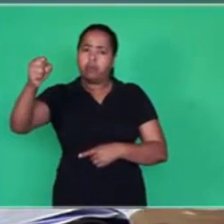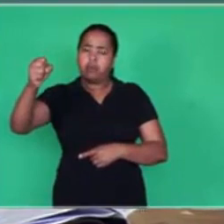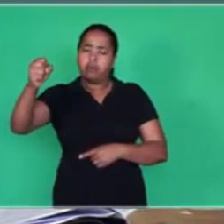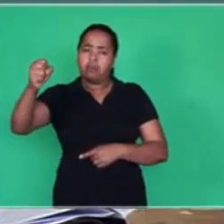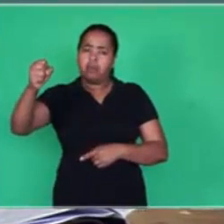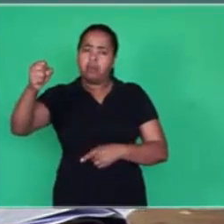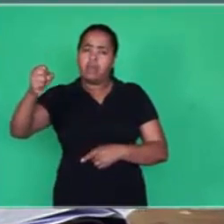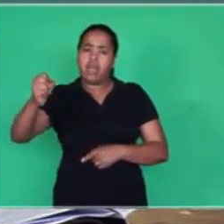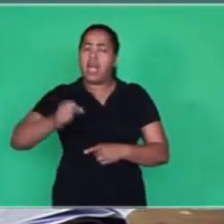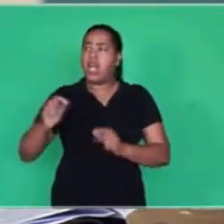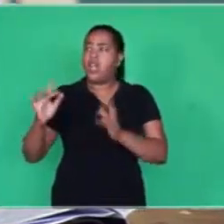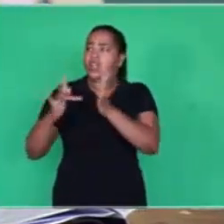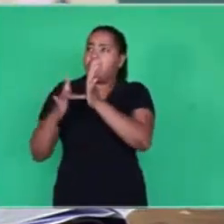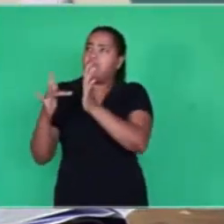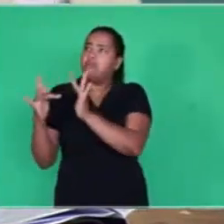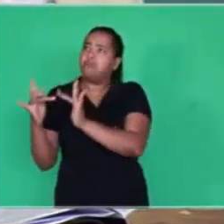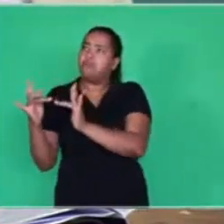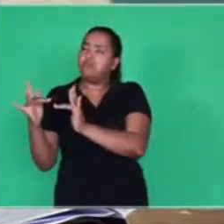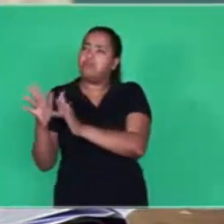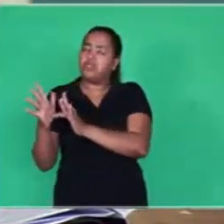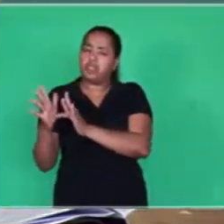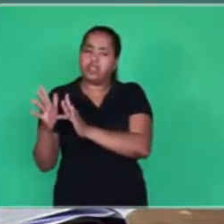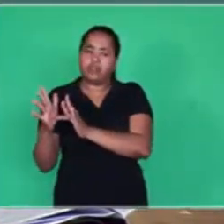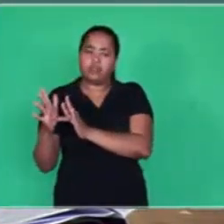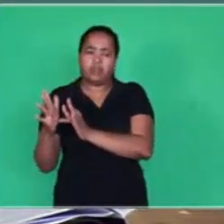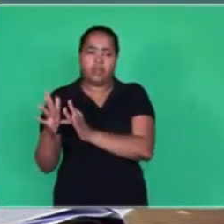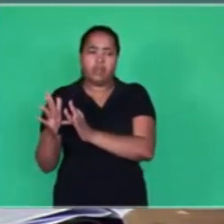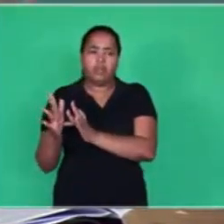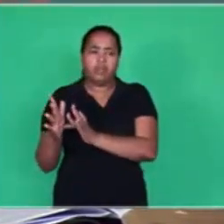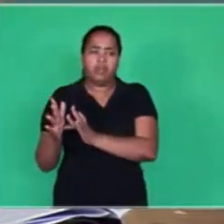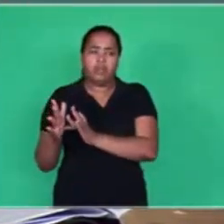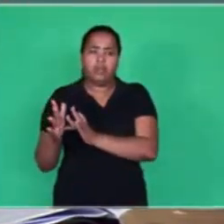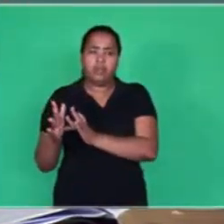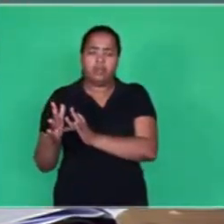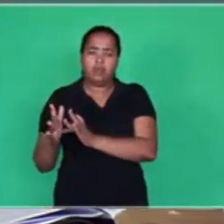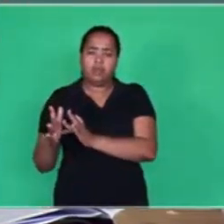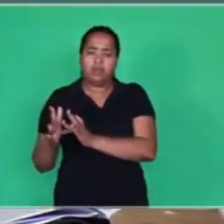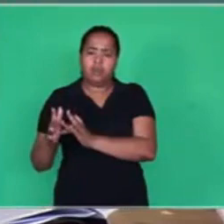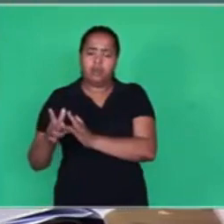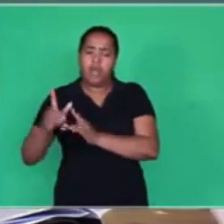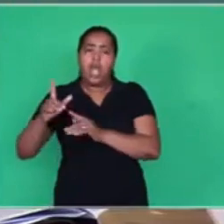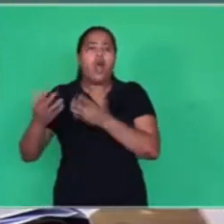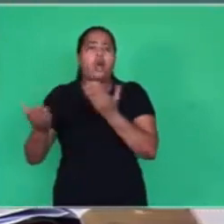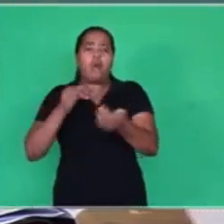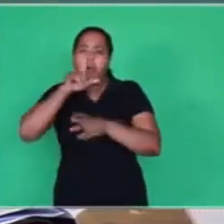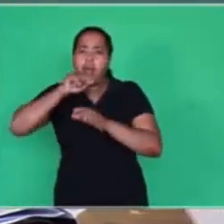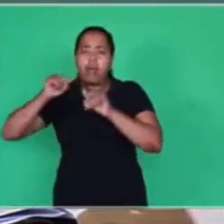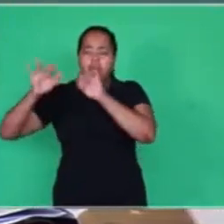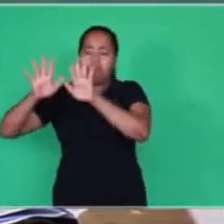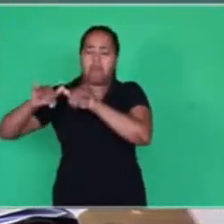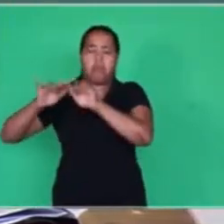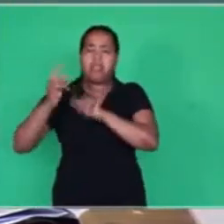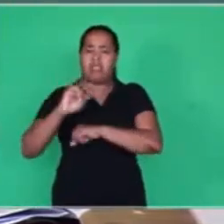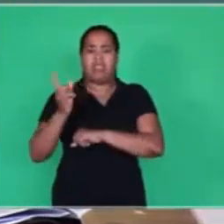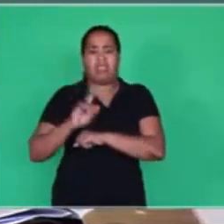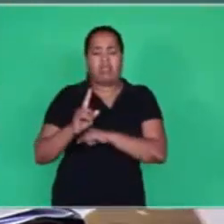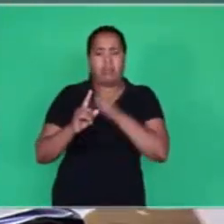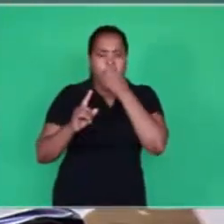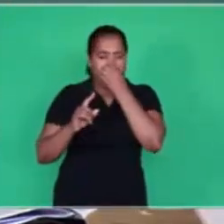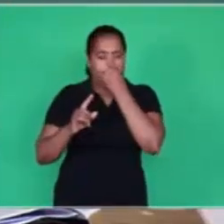be defeated by this plague. Nothing from flesh will be worthy of salvaging.